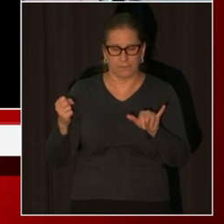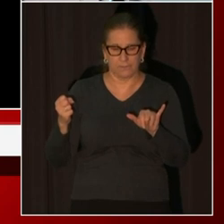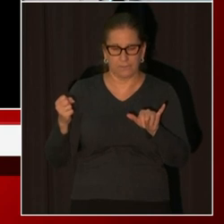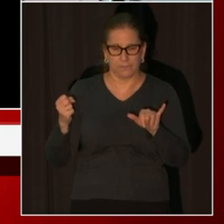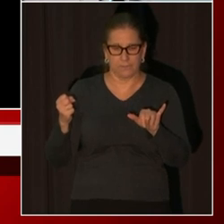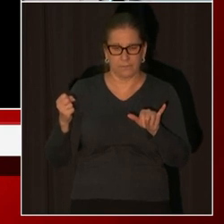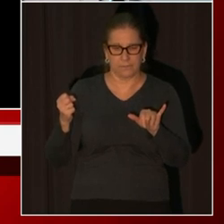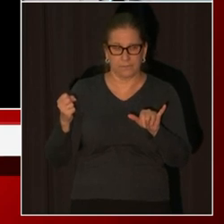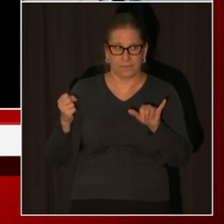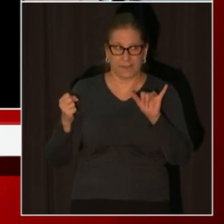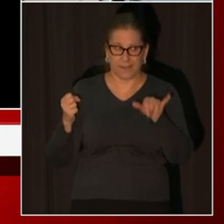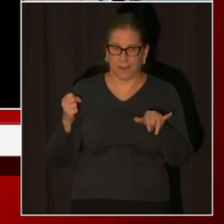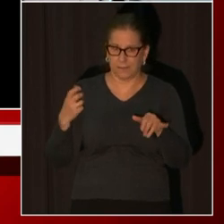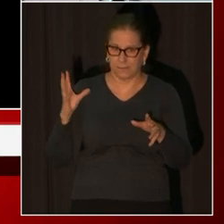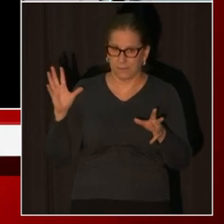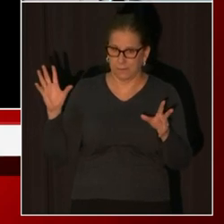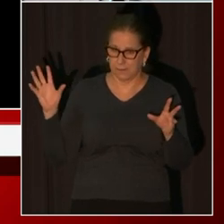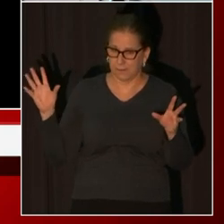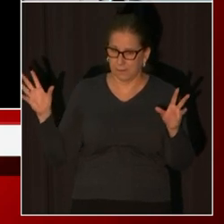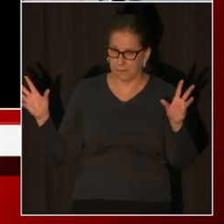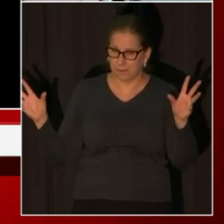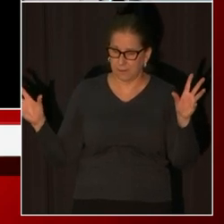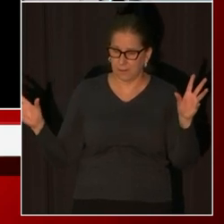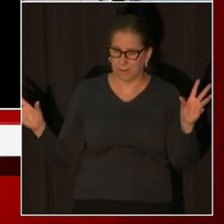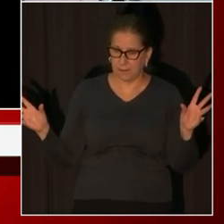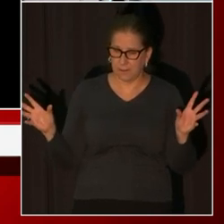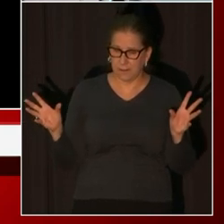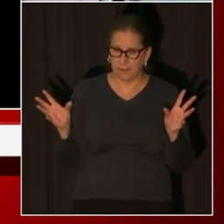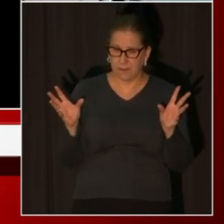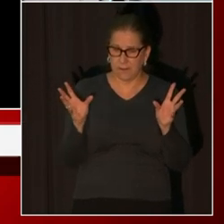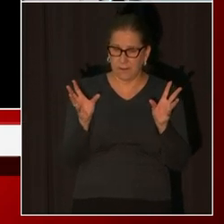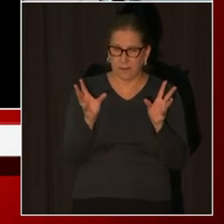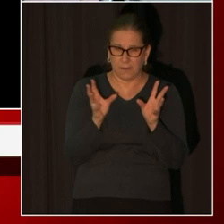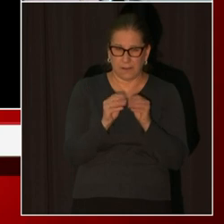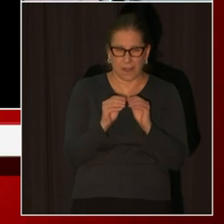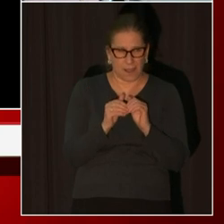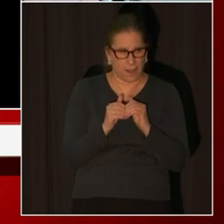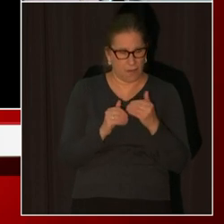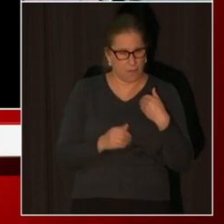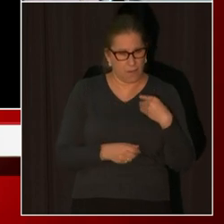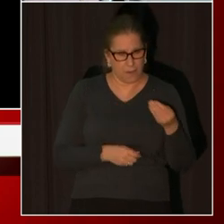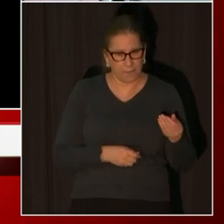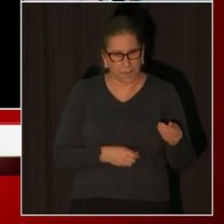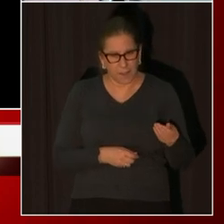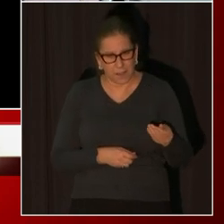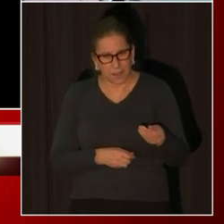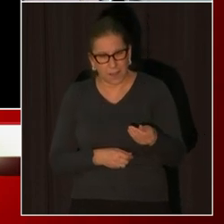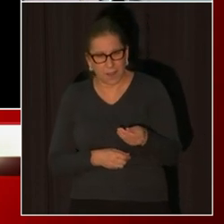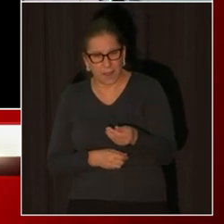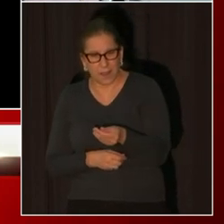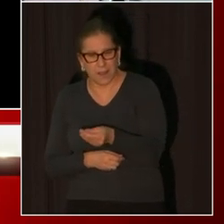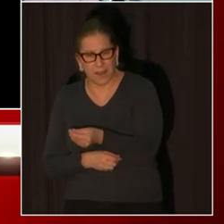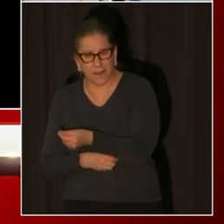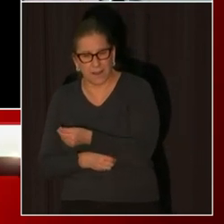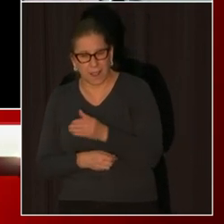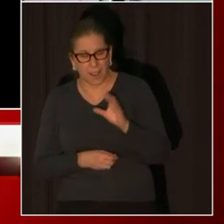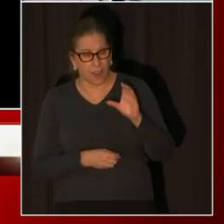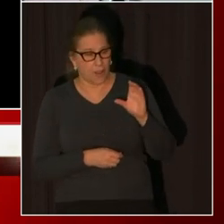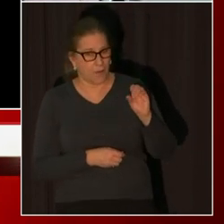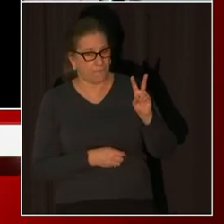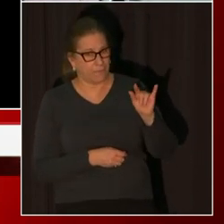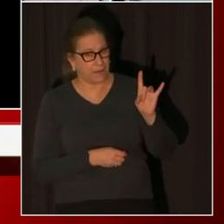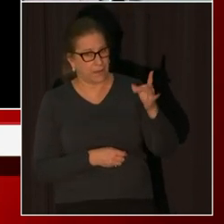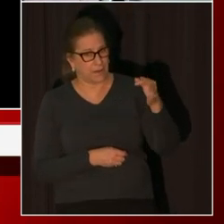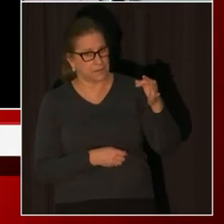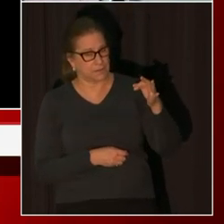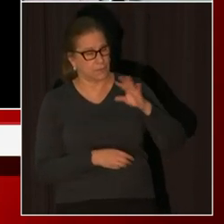are not sourced right now, and that COVID relief fund is a critical part of how we will recover and continue to